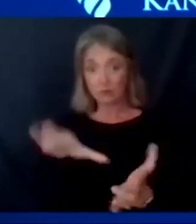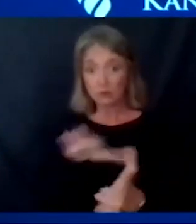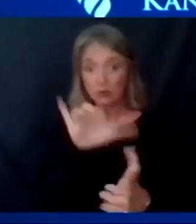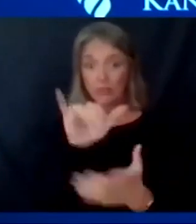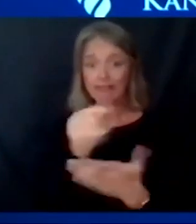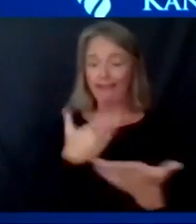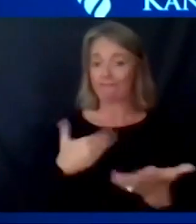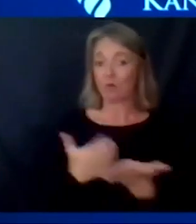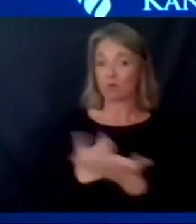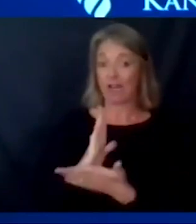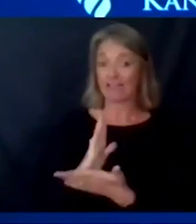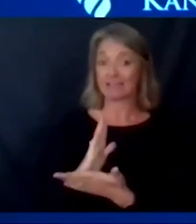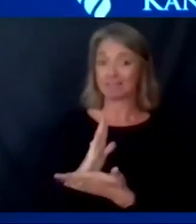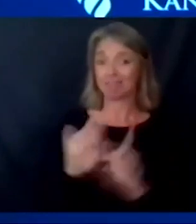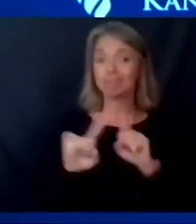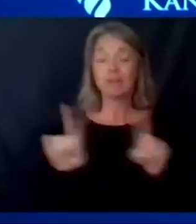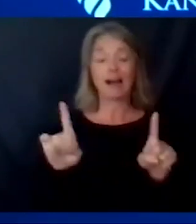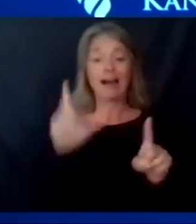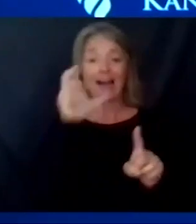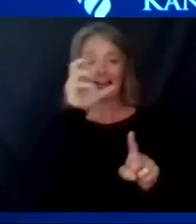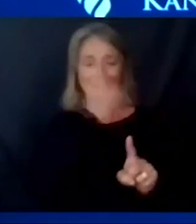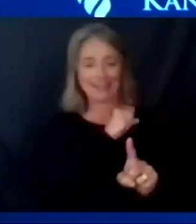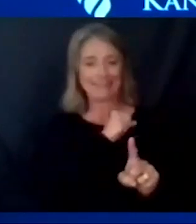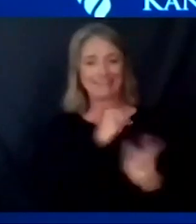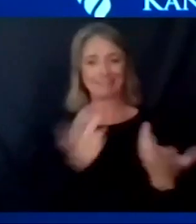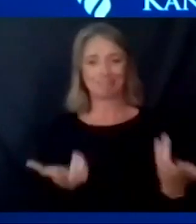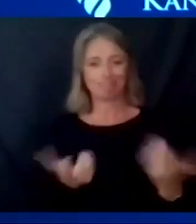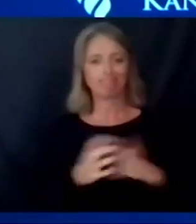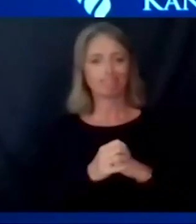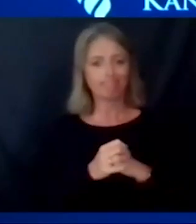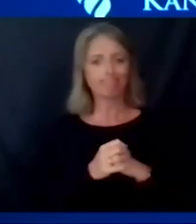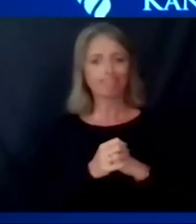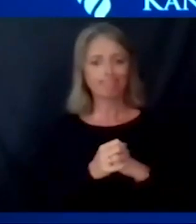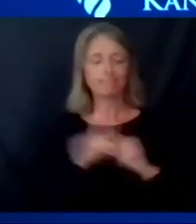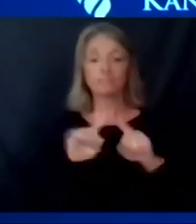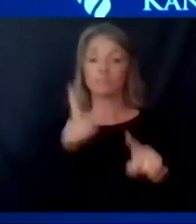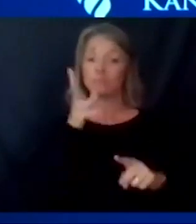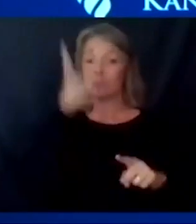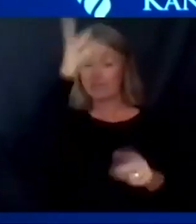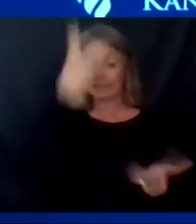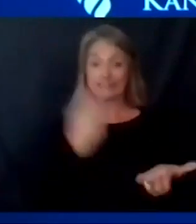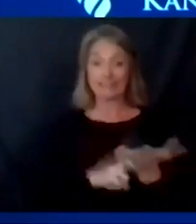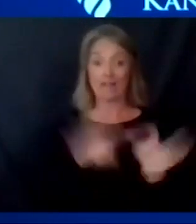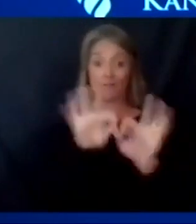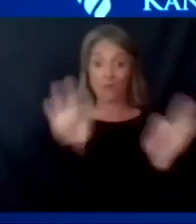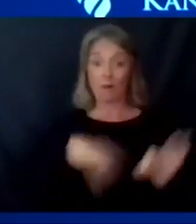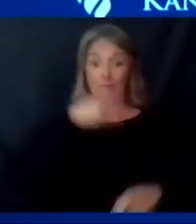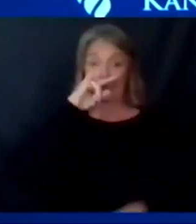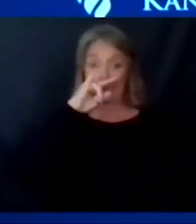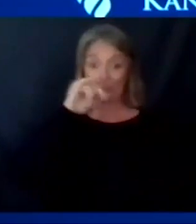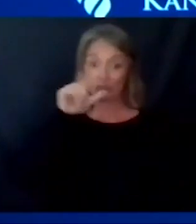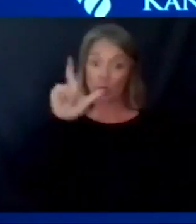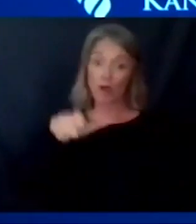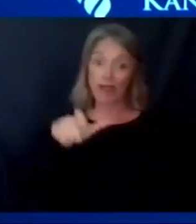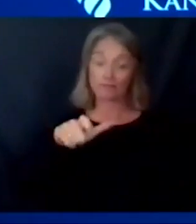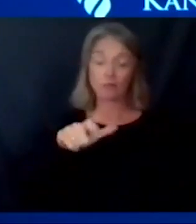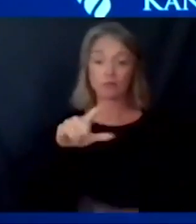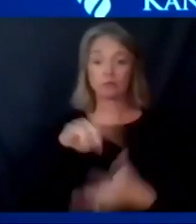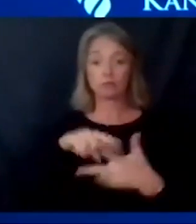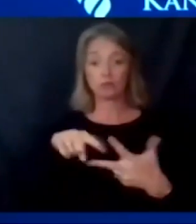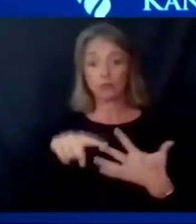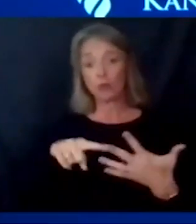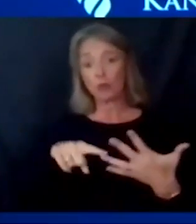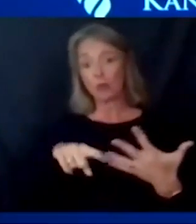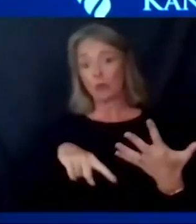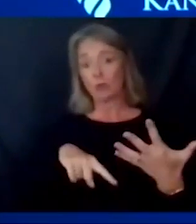it's kind of like when you're as a parent, you sign the form that says my kid doesn't have to, do exit school, or hurt